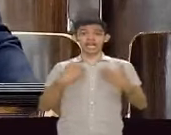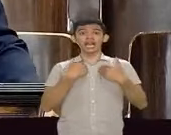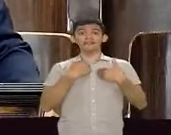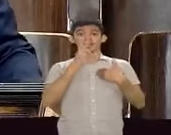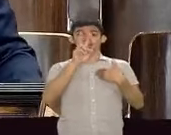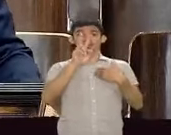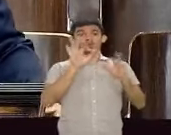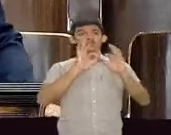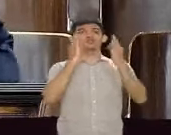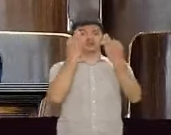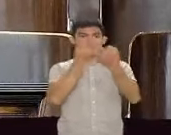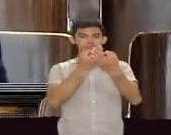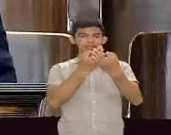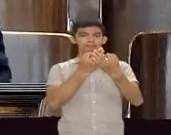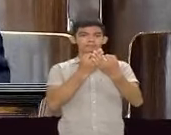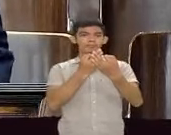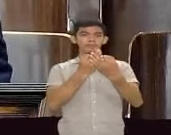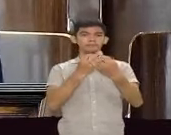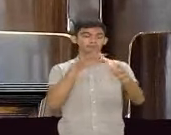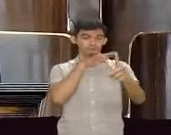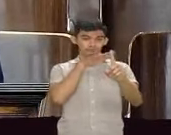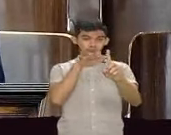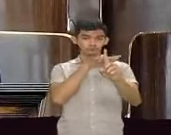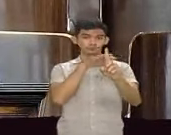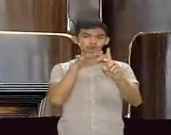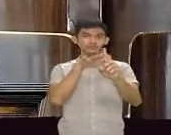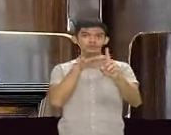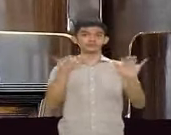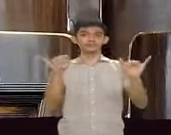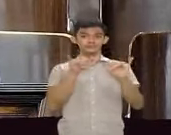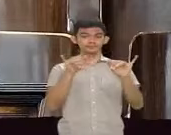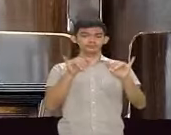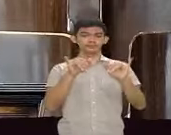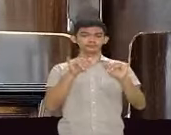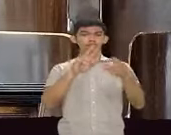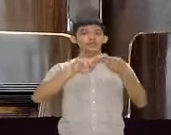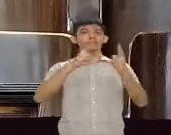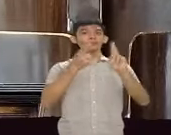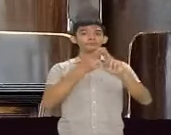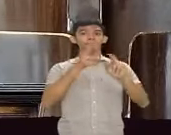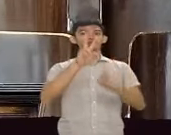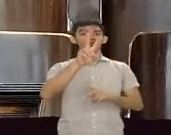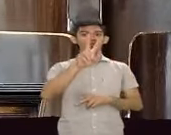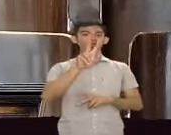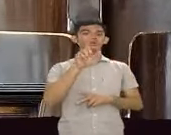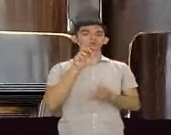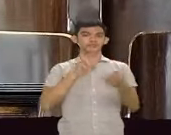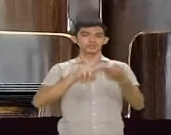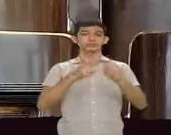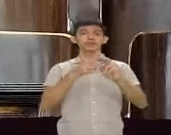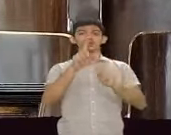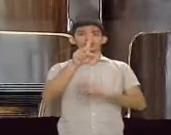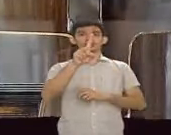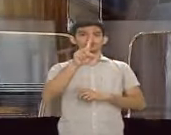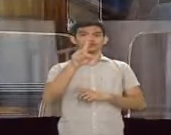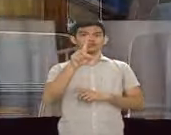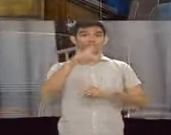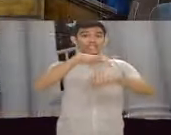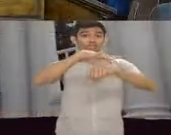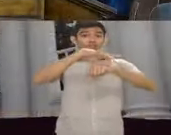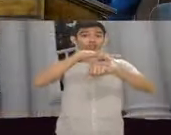two families. Now notice here, similarly, makita nato diri, number one, the earthly family of